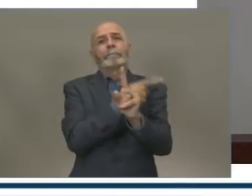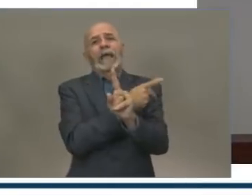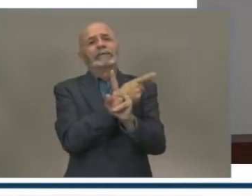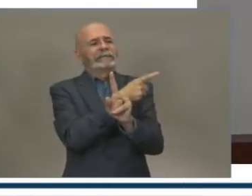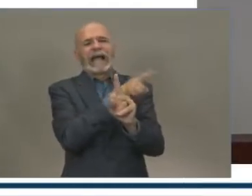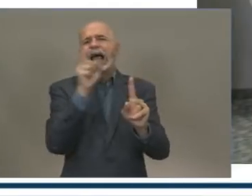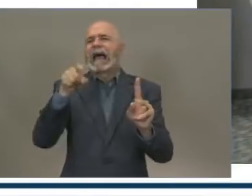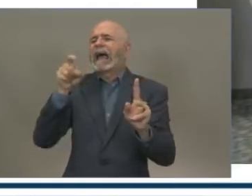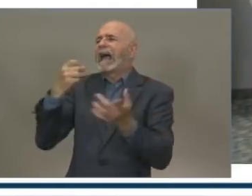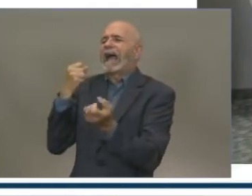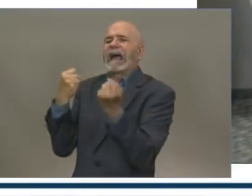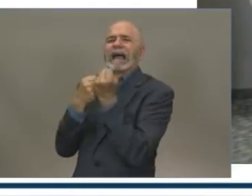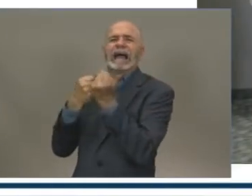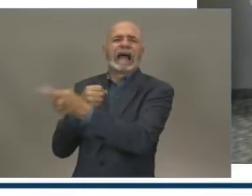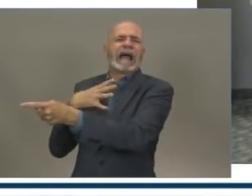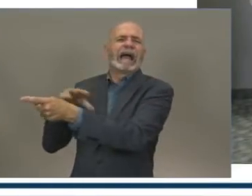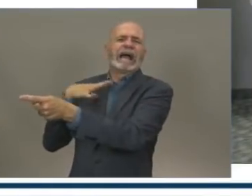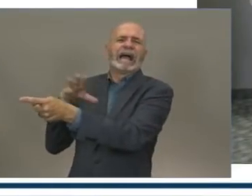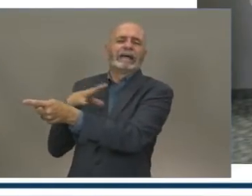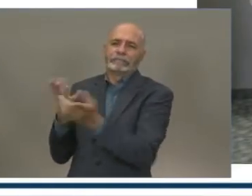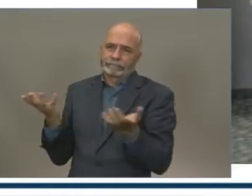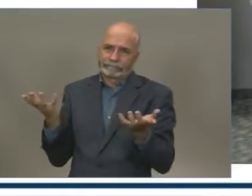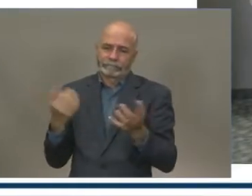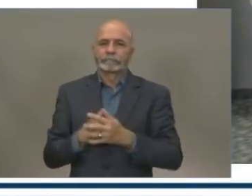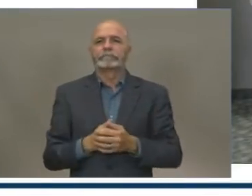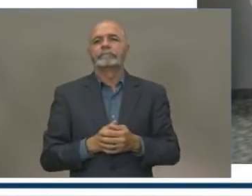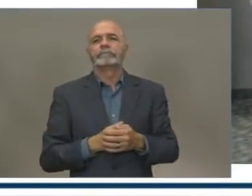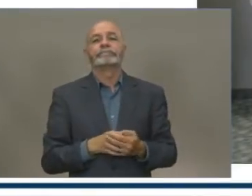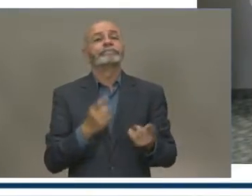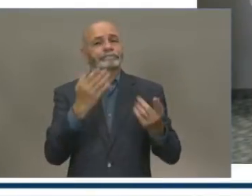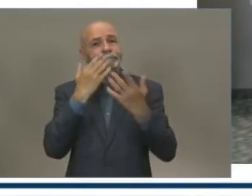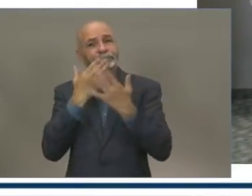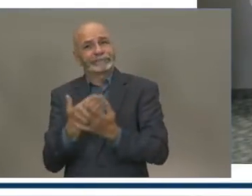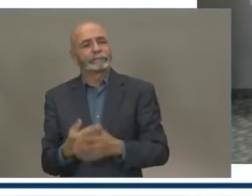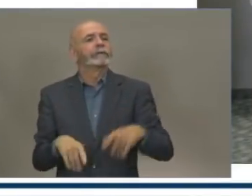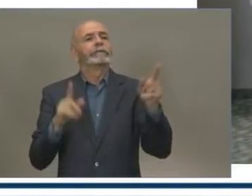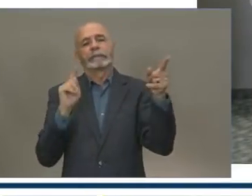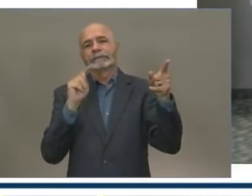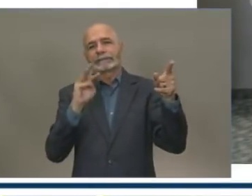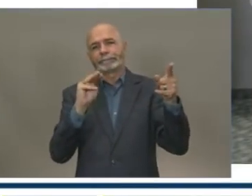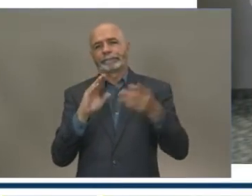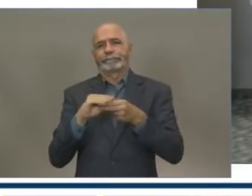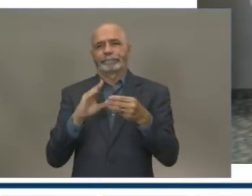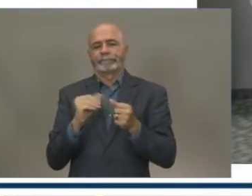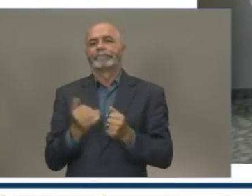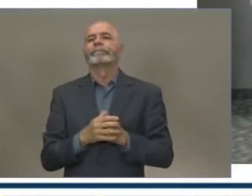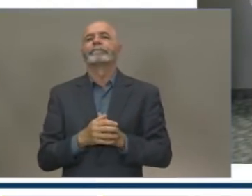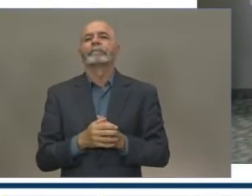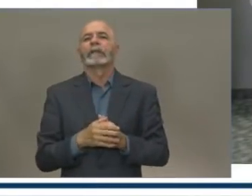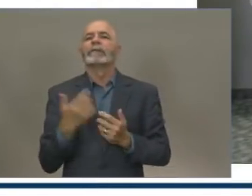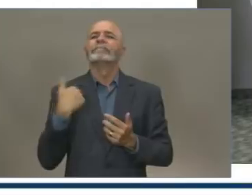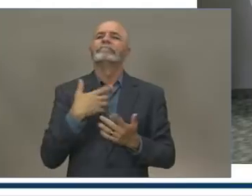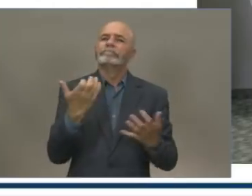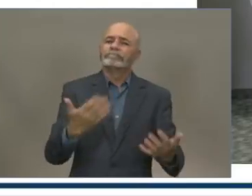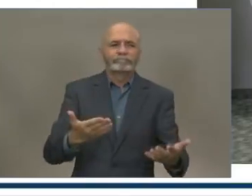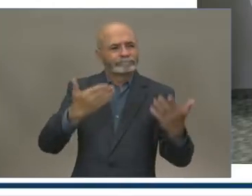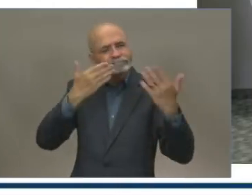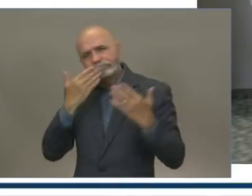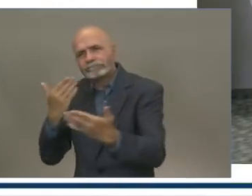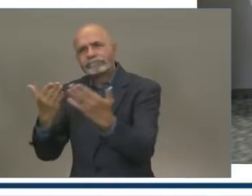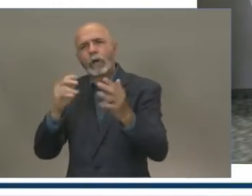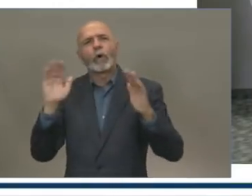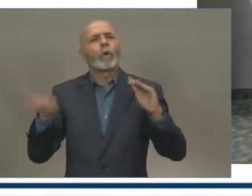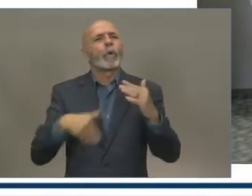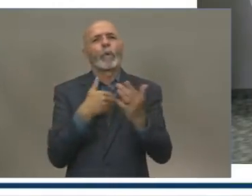very much. Thank you. Thanks, everyone. We're doing well in this province. We really are,